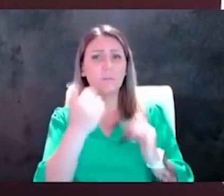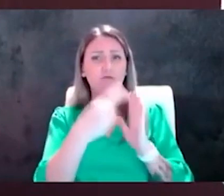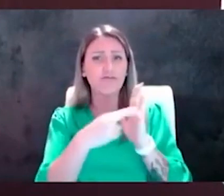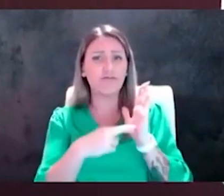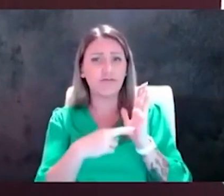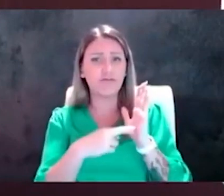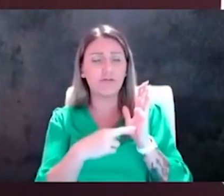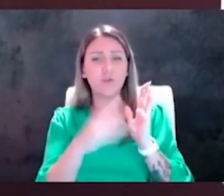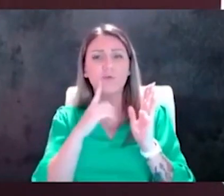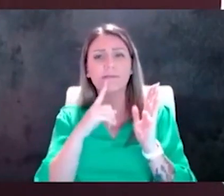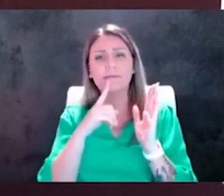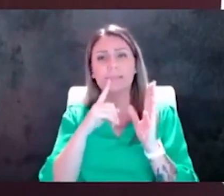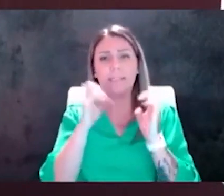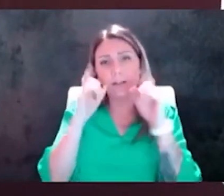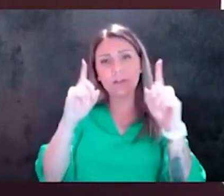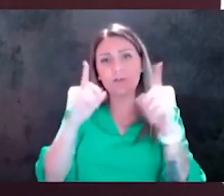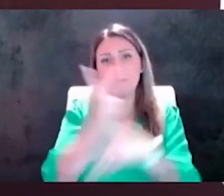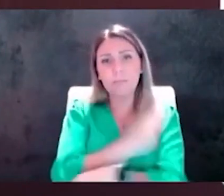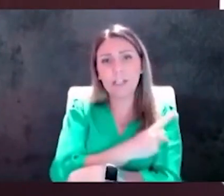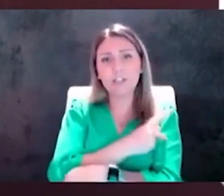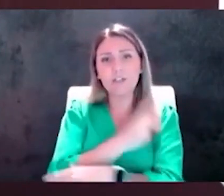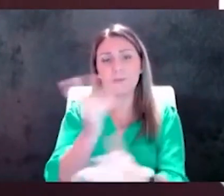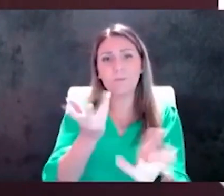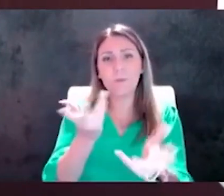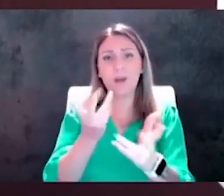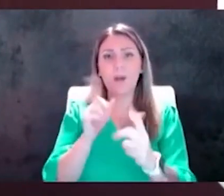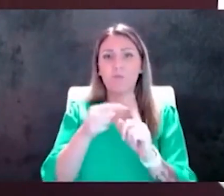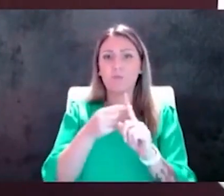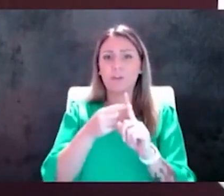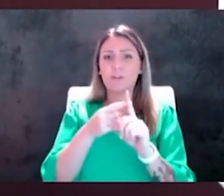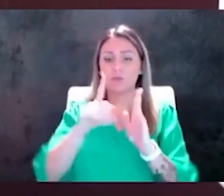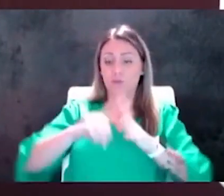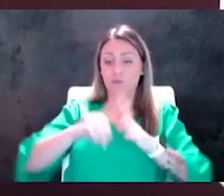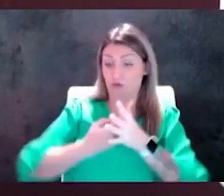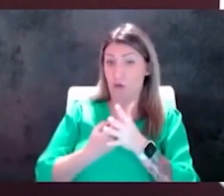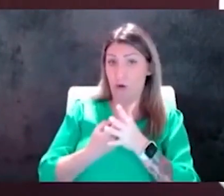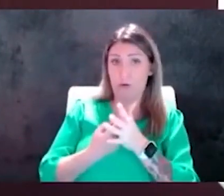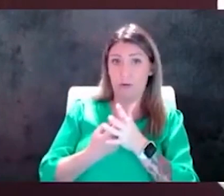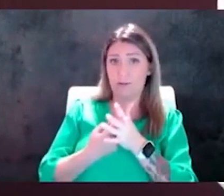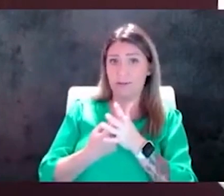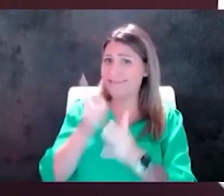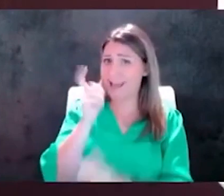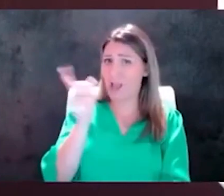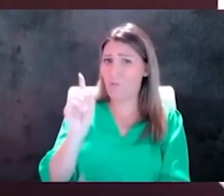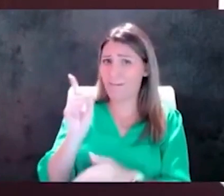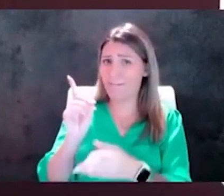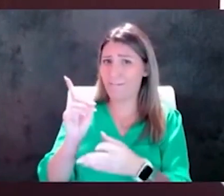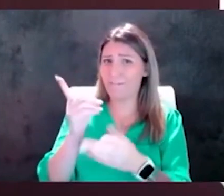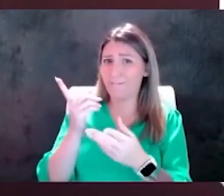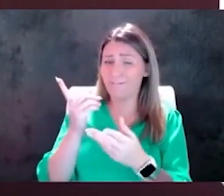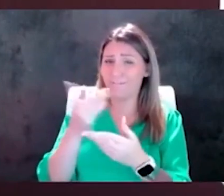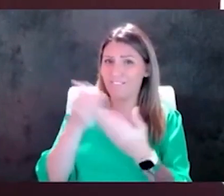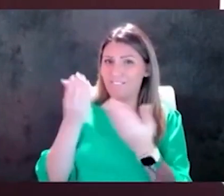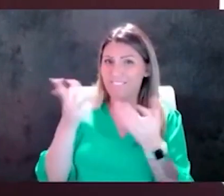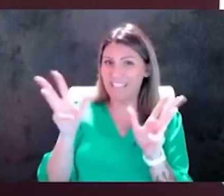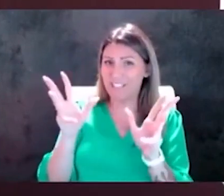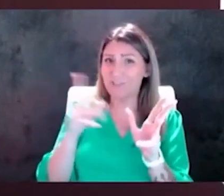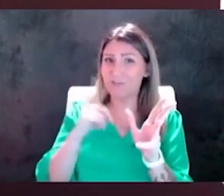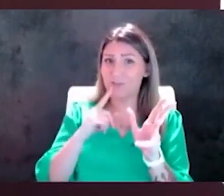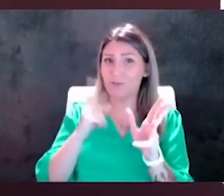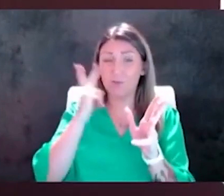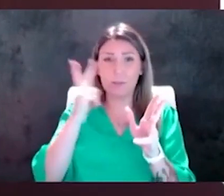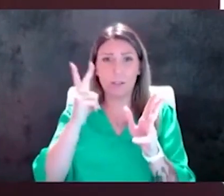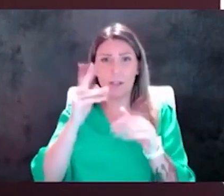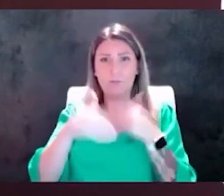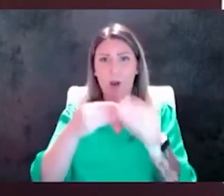patients is that where you start's not where you finish. As long as you're seeing progress, and you can look back and say, "Gosh, I've